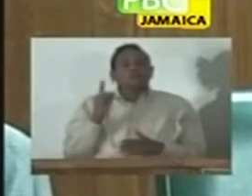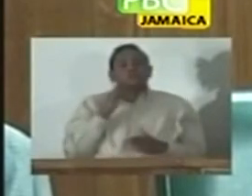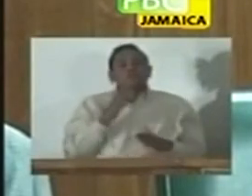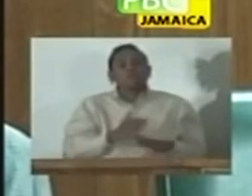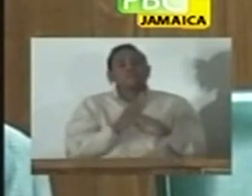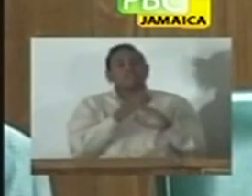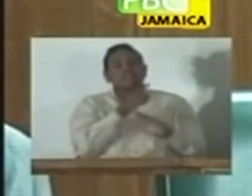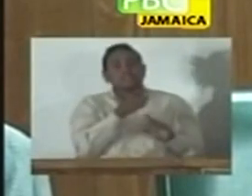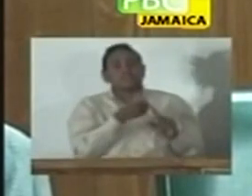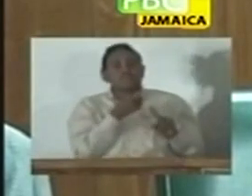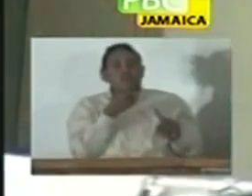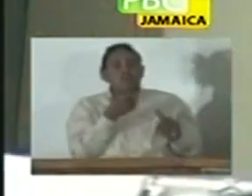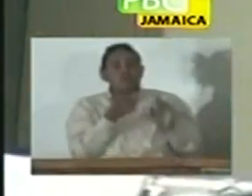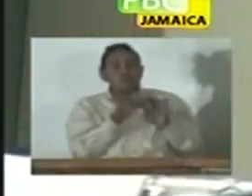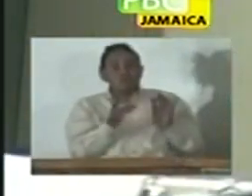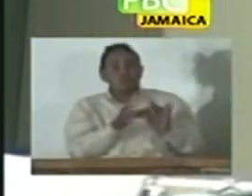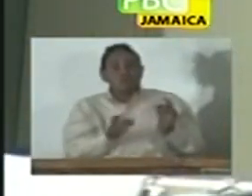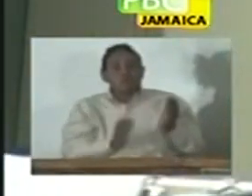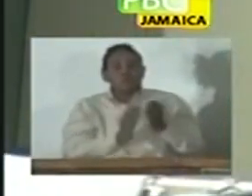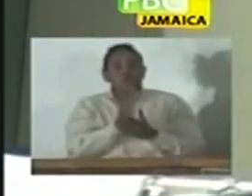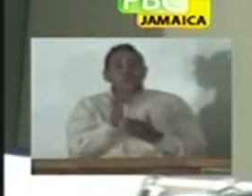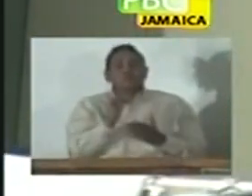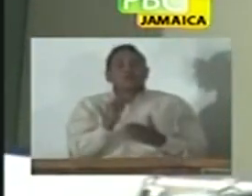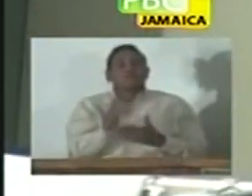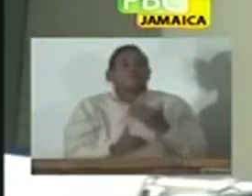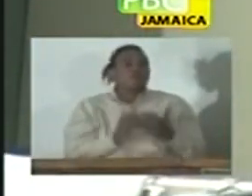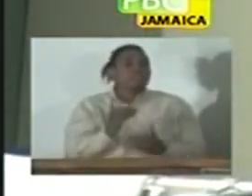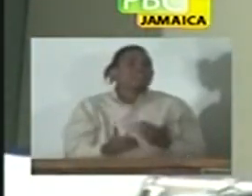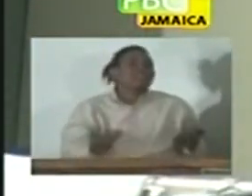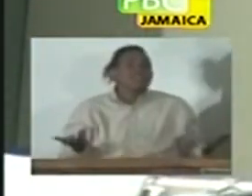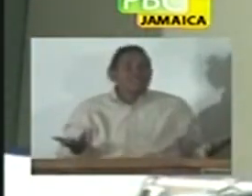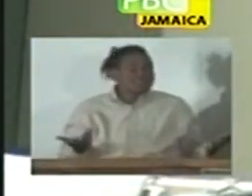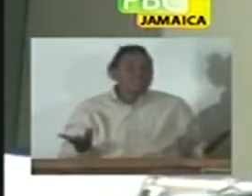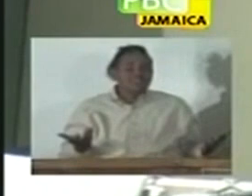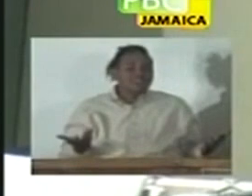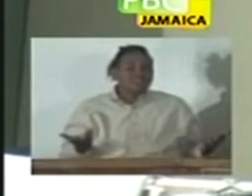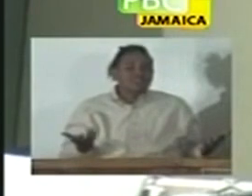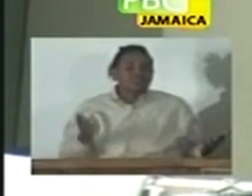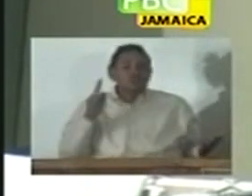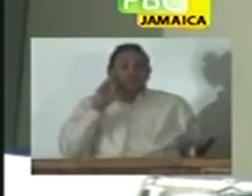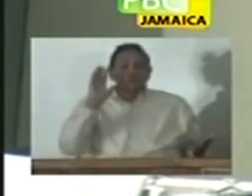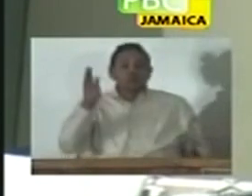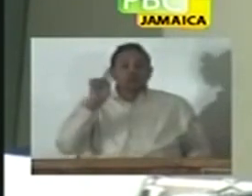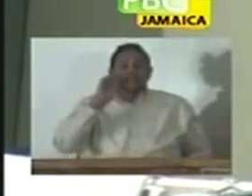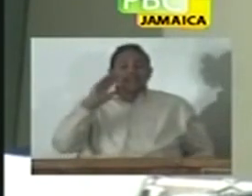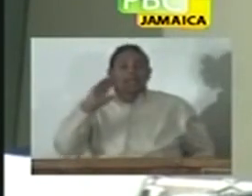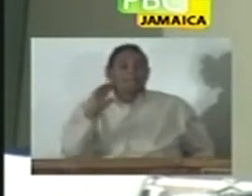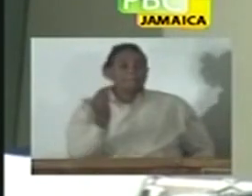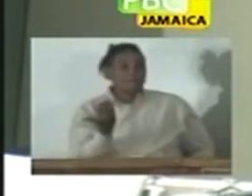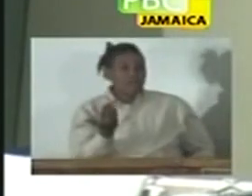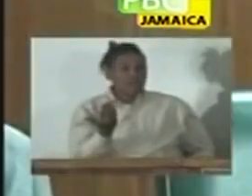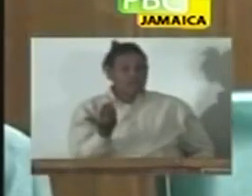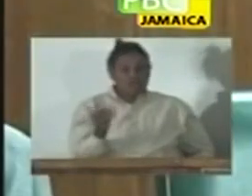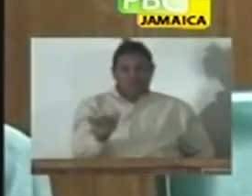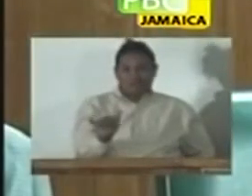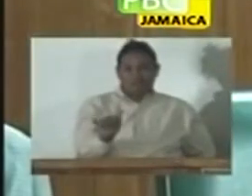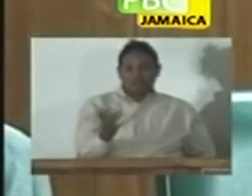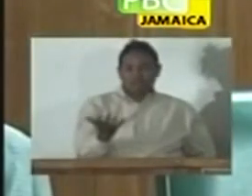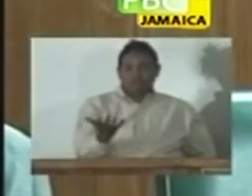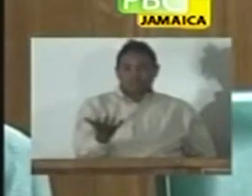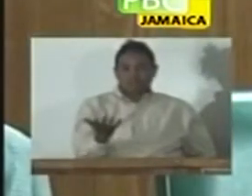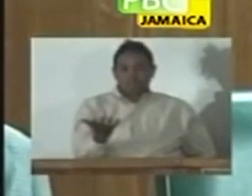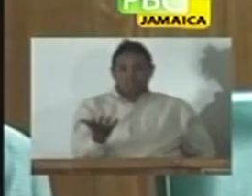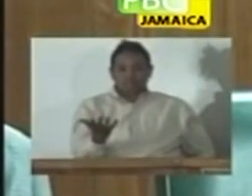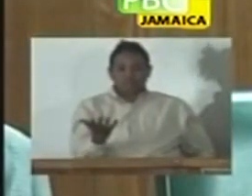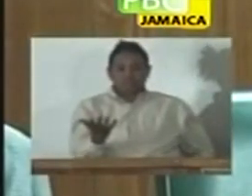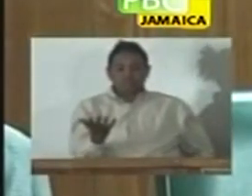him from going through the process. It would appear as if, whilst